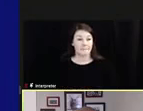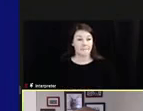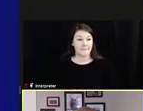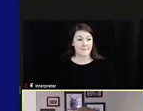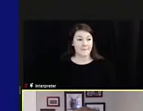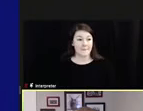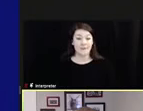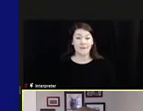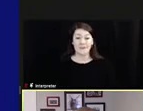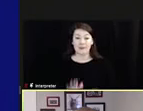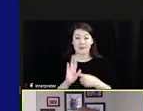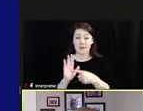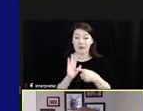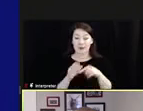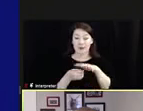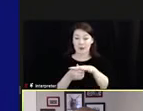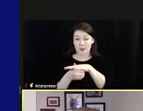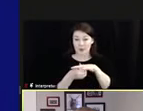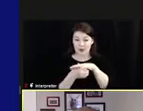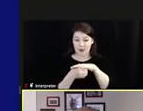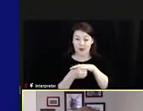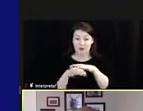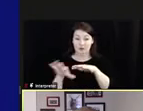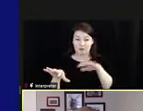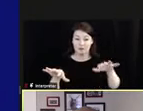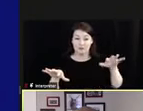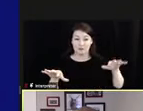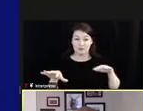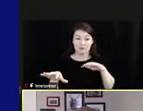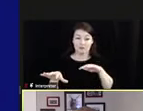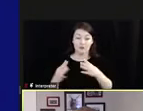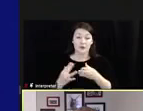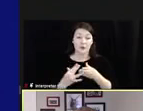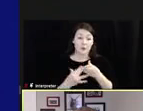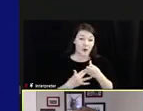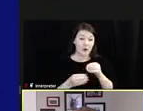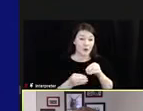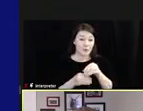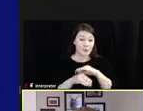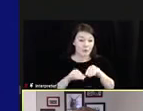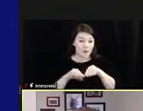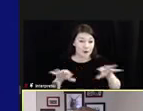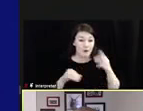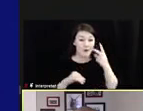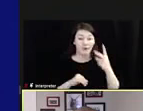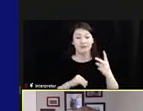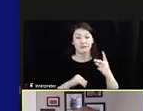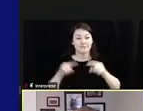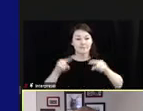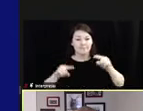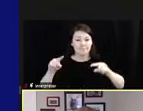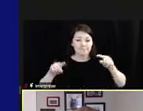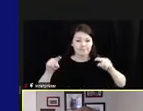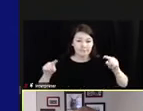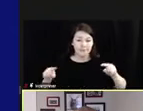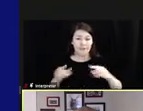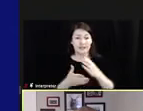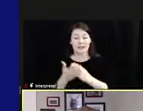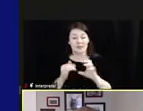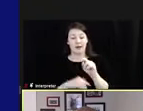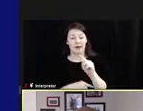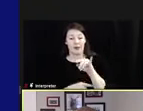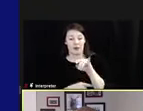Next, I want to show you some regional data in the state. So as always, throughout the pandemic, we see quite a bit of regional variability. Certain counties or regions of the